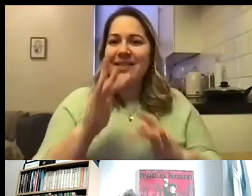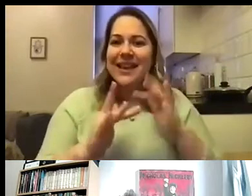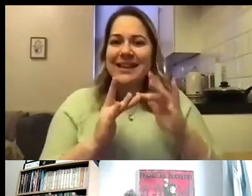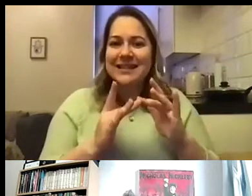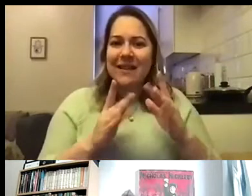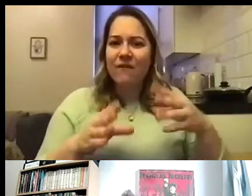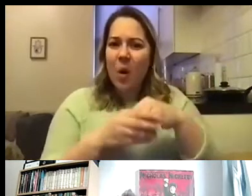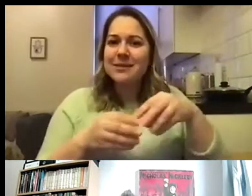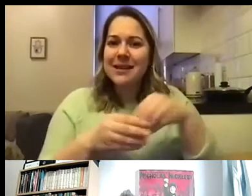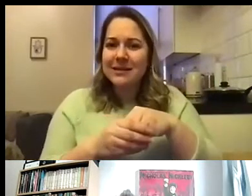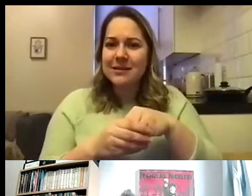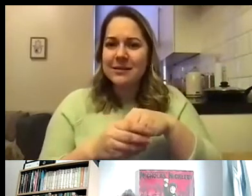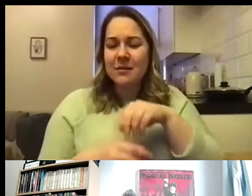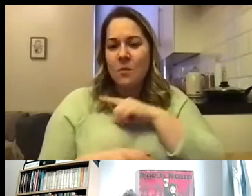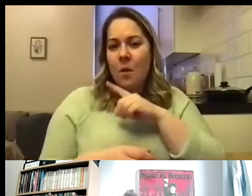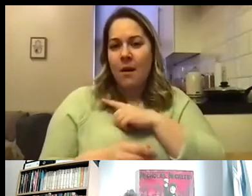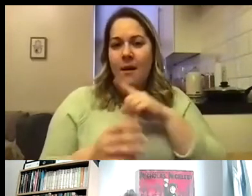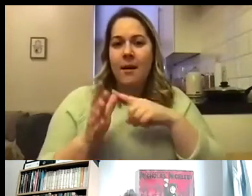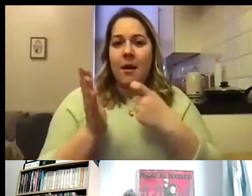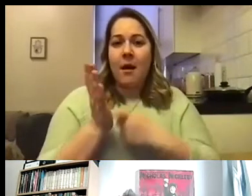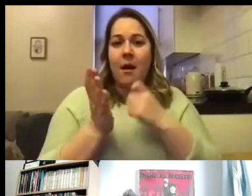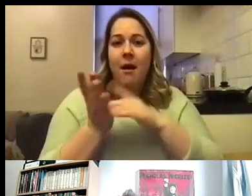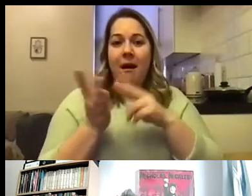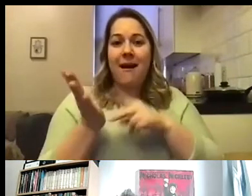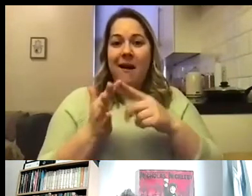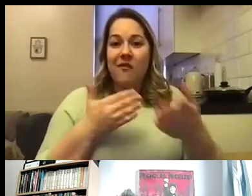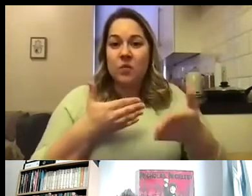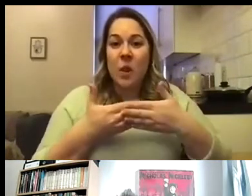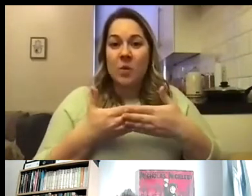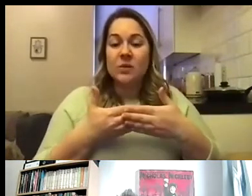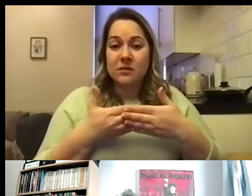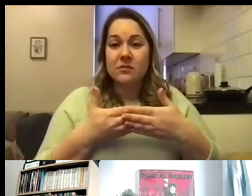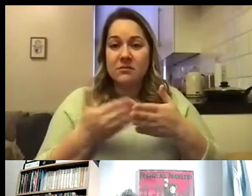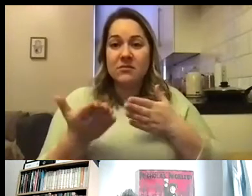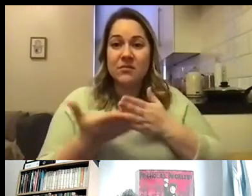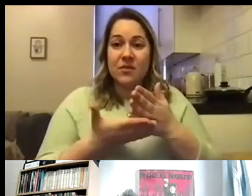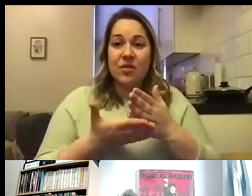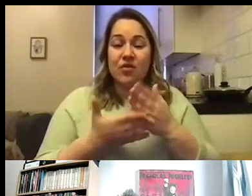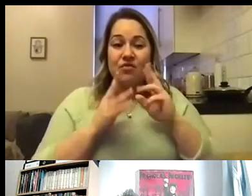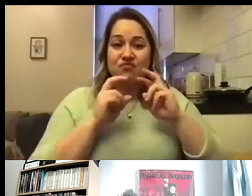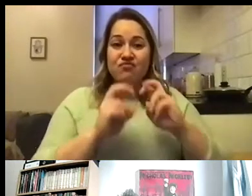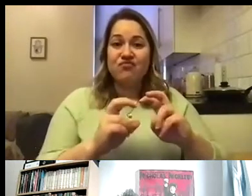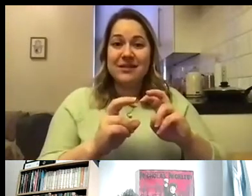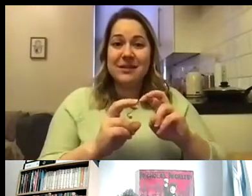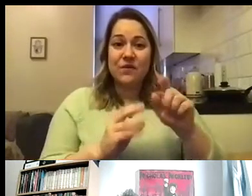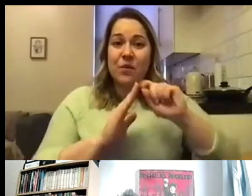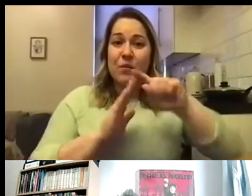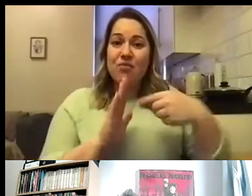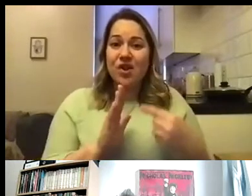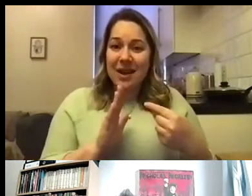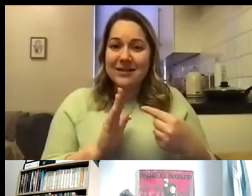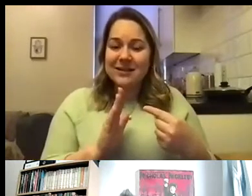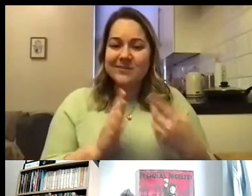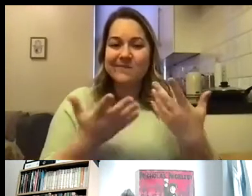content, because obviously archives were not open during the research period for the project, so we